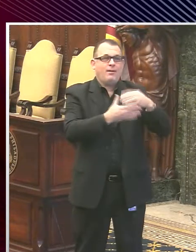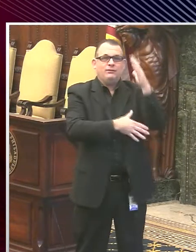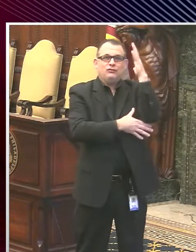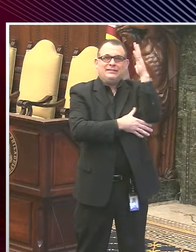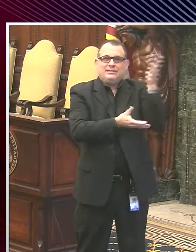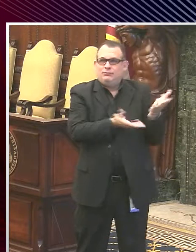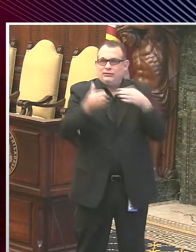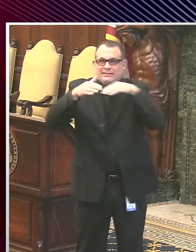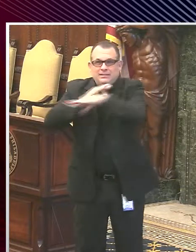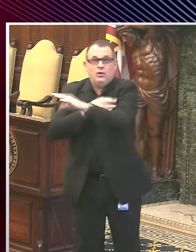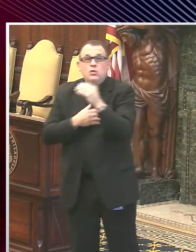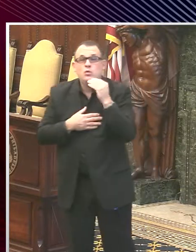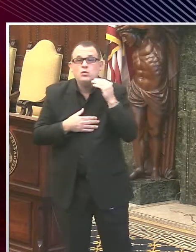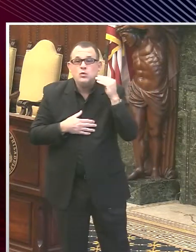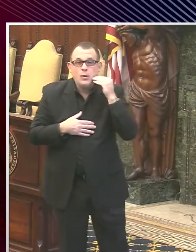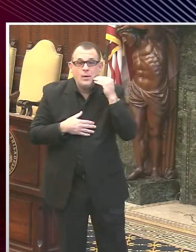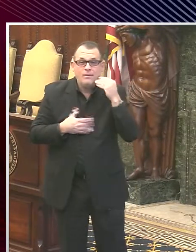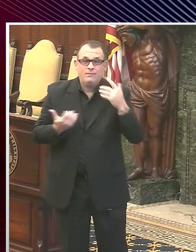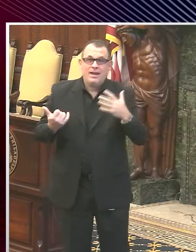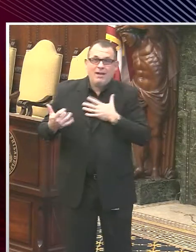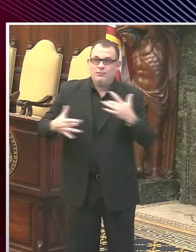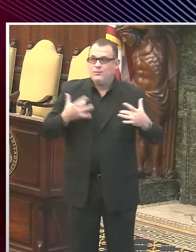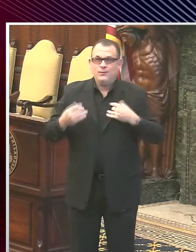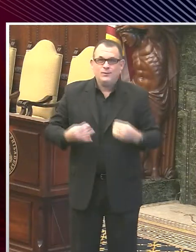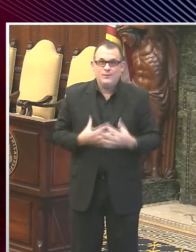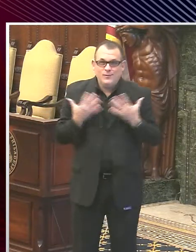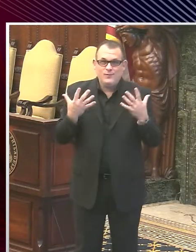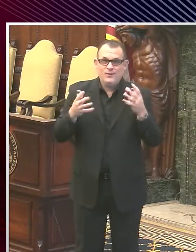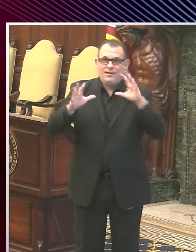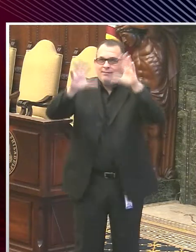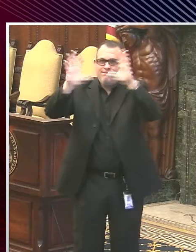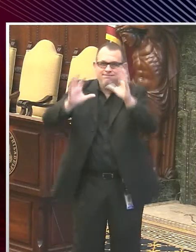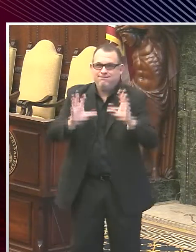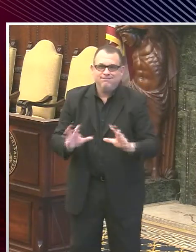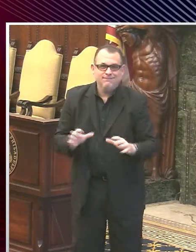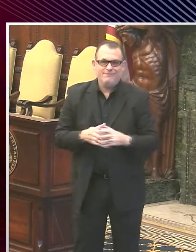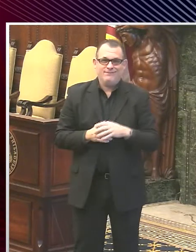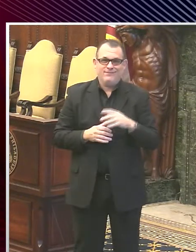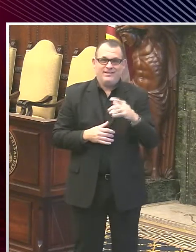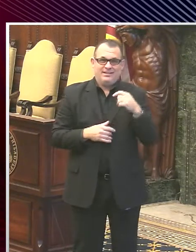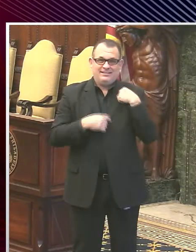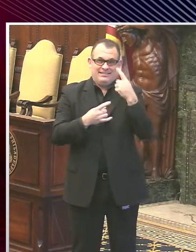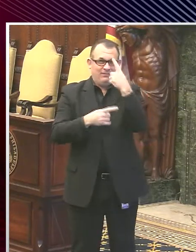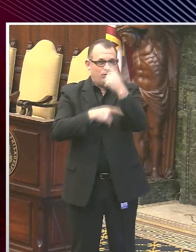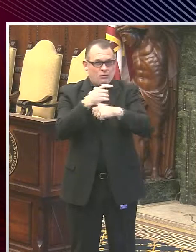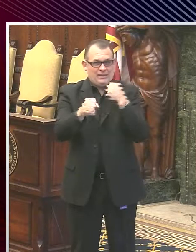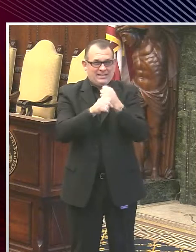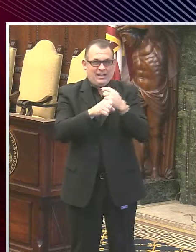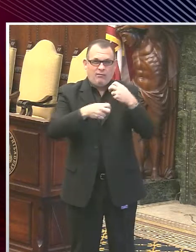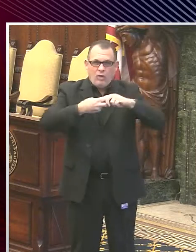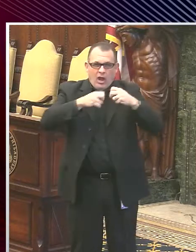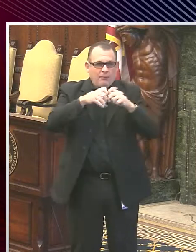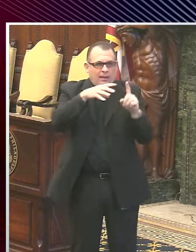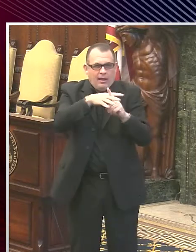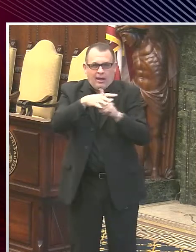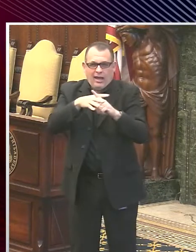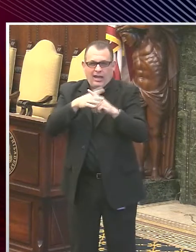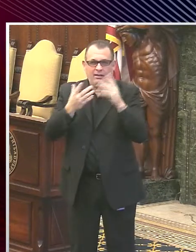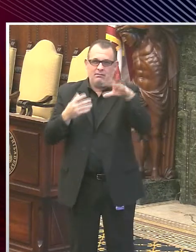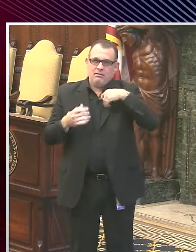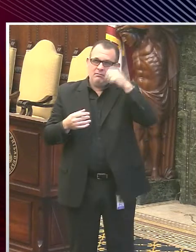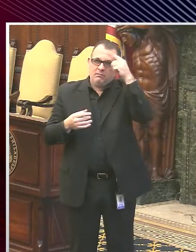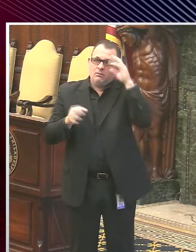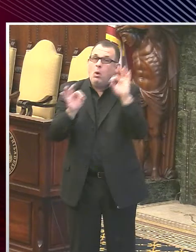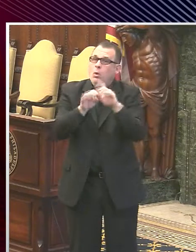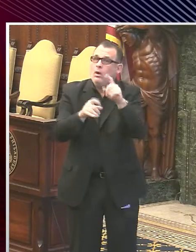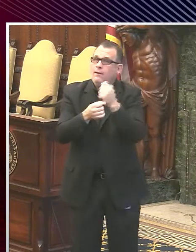going to bring some welcome cheer into homes as we close out this tremendously difficult year. But a safe holiday season means properly choosing